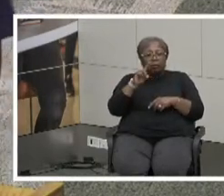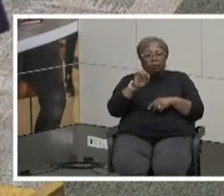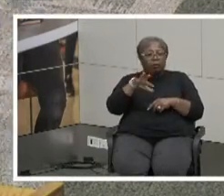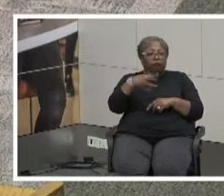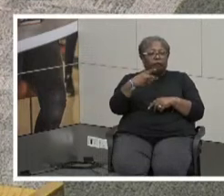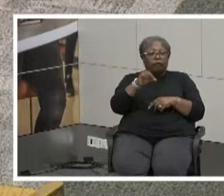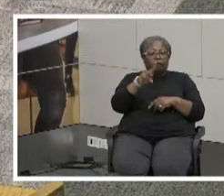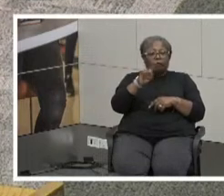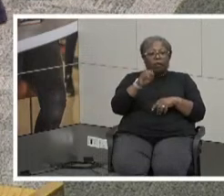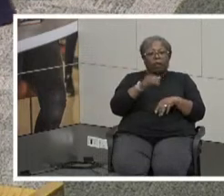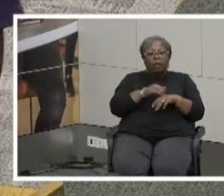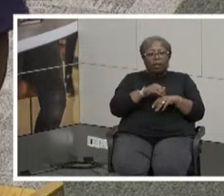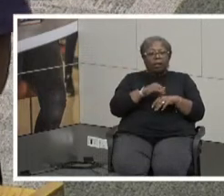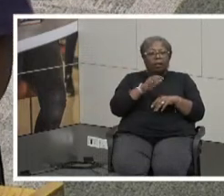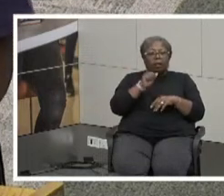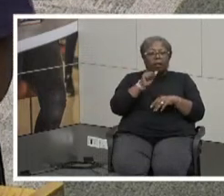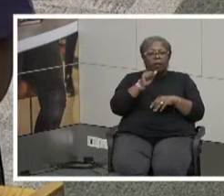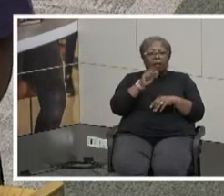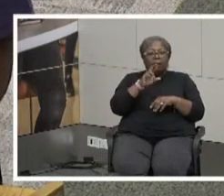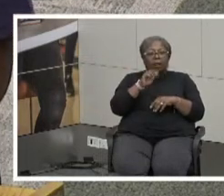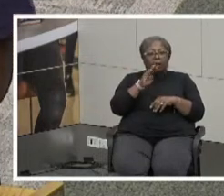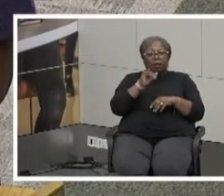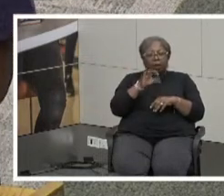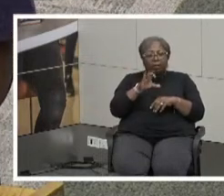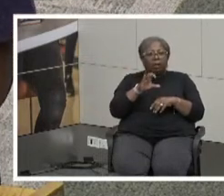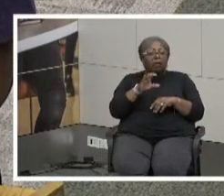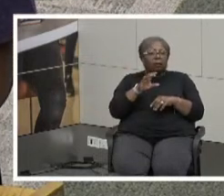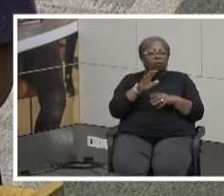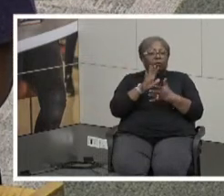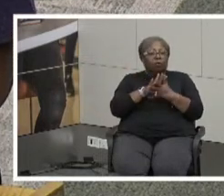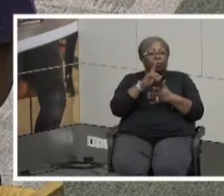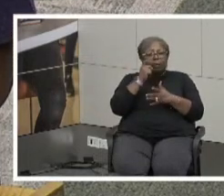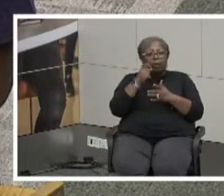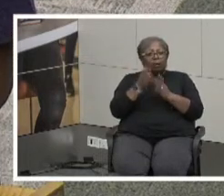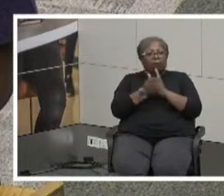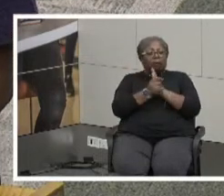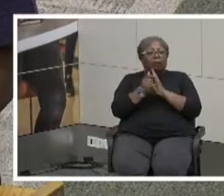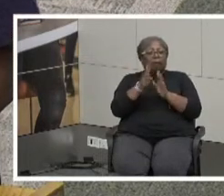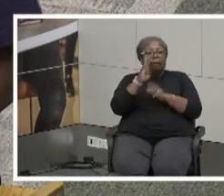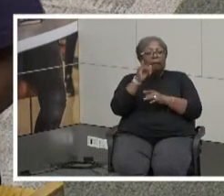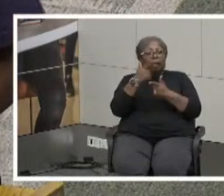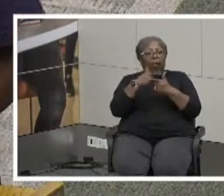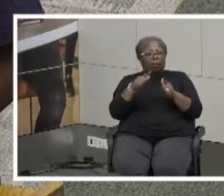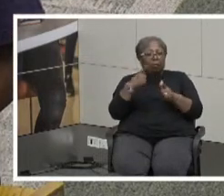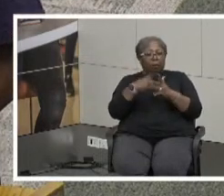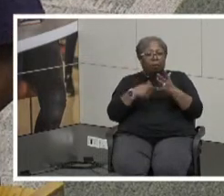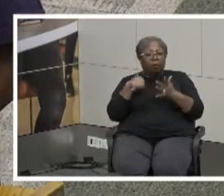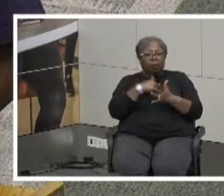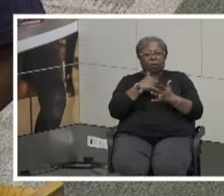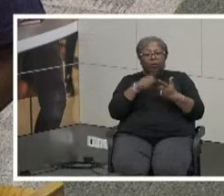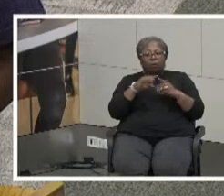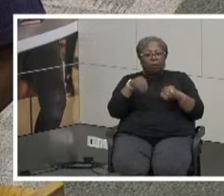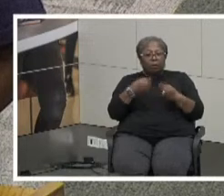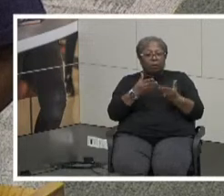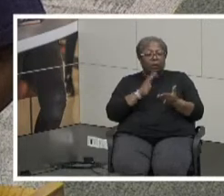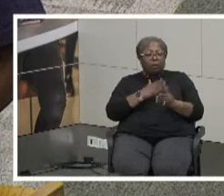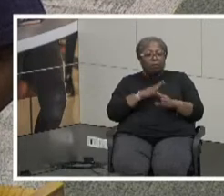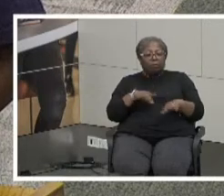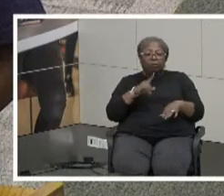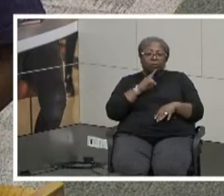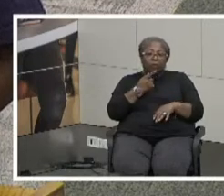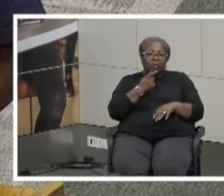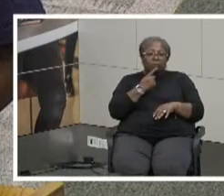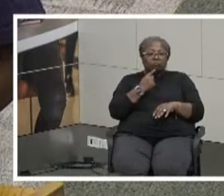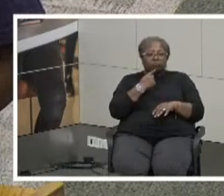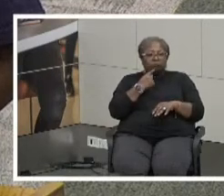fifth grader at the Arabic emerence school because the gift of bilingualism was something we desperately wanted to give our children I acknowledge that this is a Bittersweet